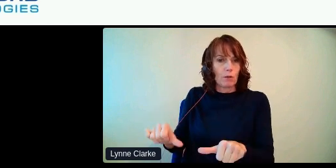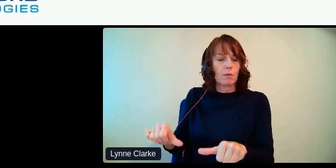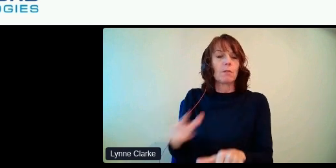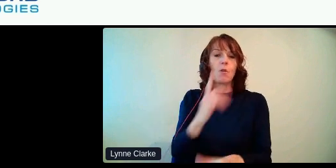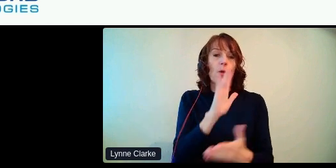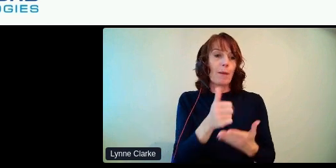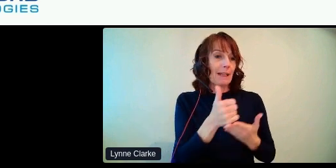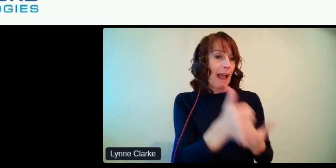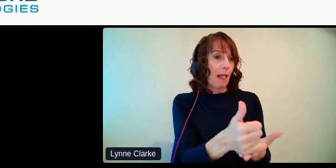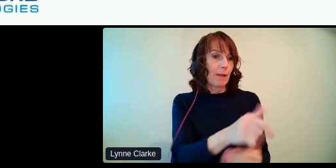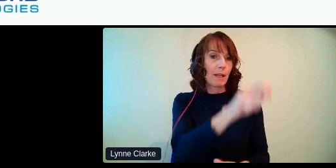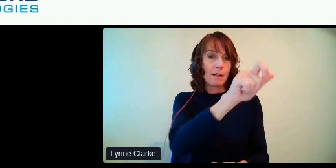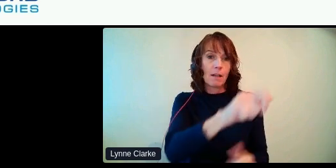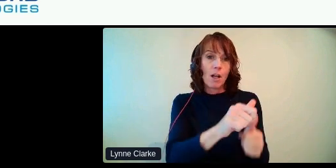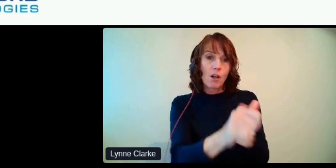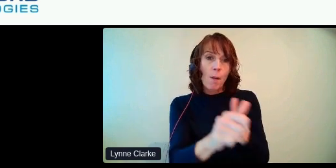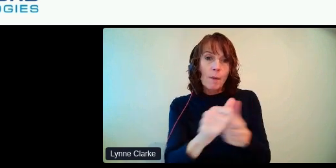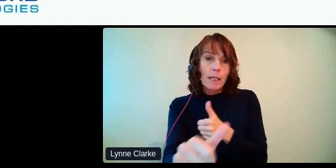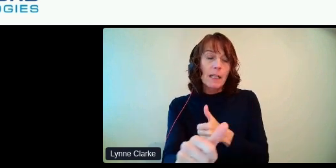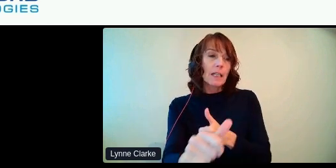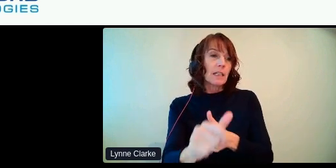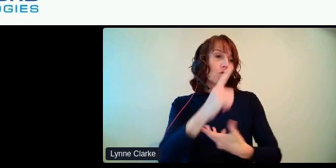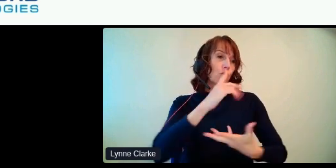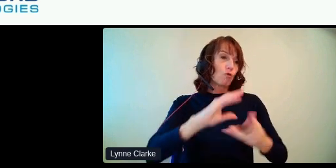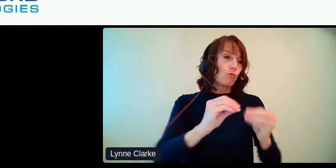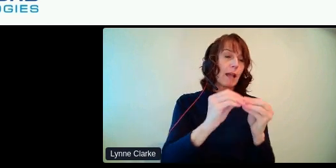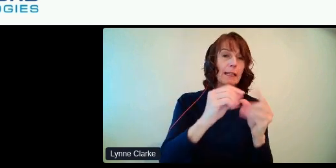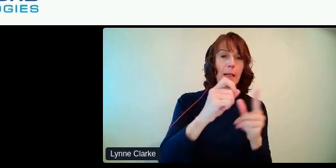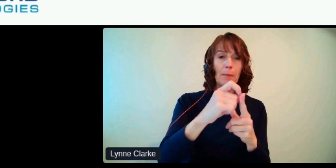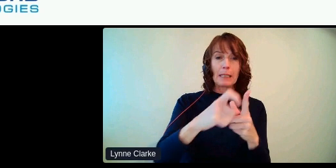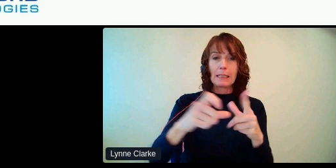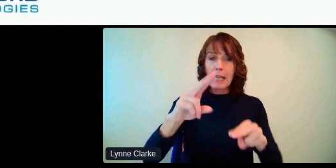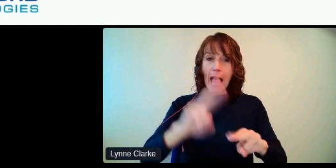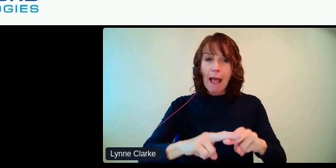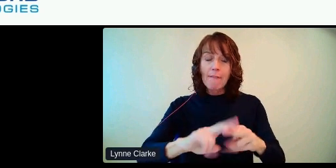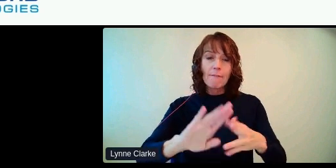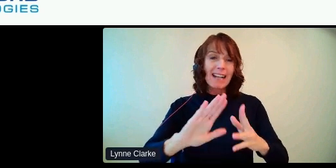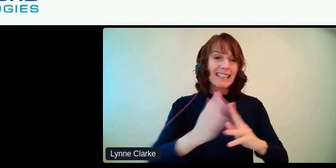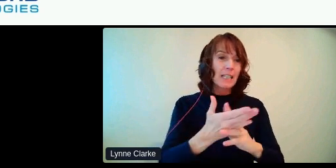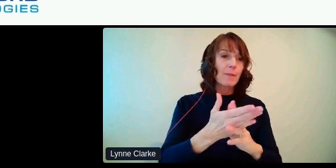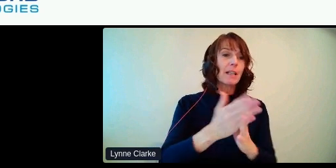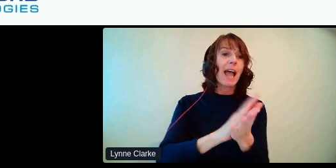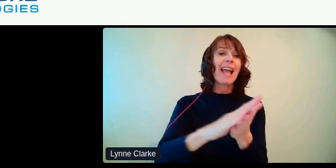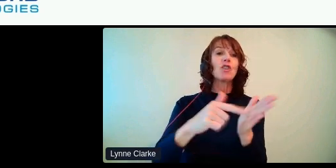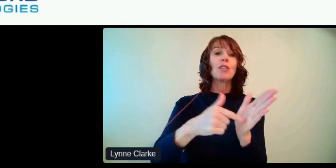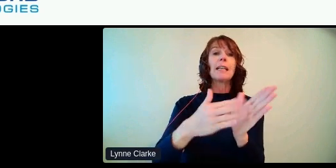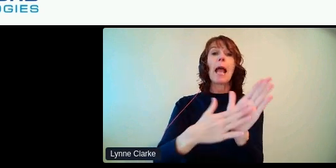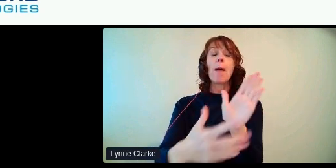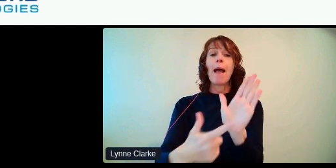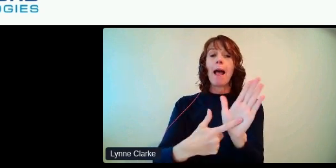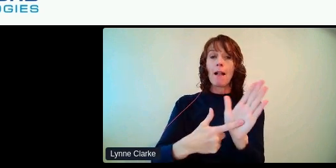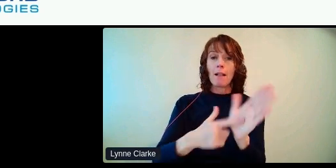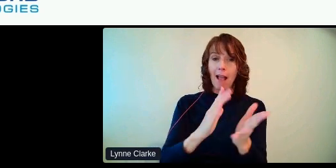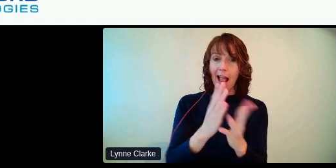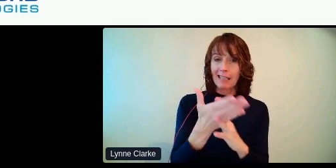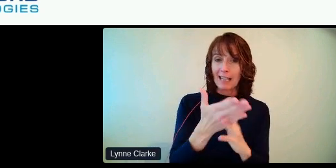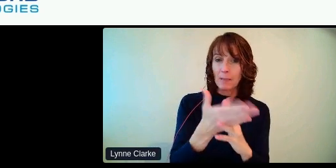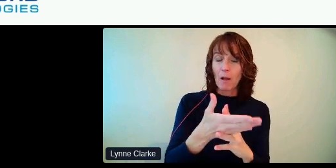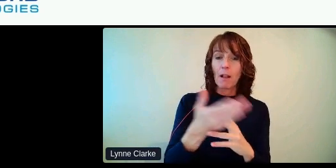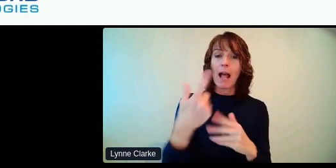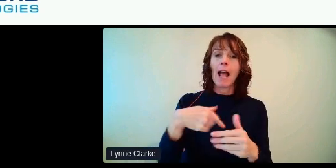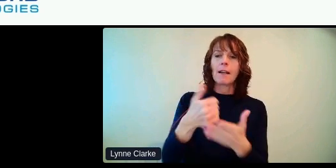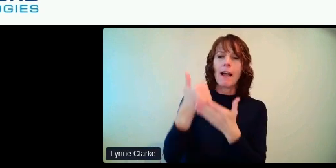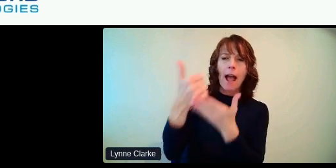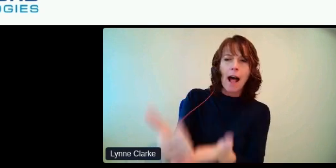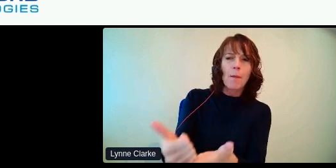companies produce things like accessible PDF, also accessible HTML, and also helping some organizations to